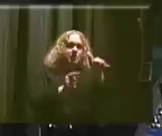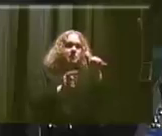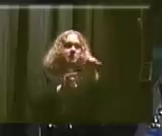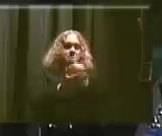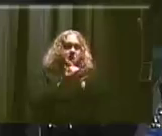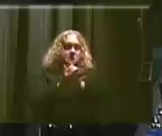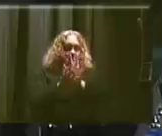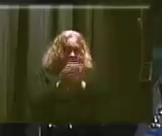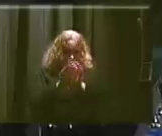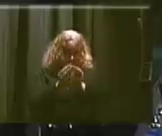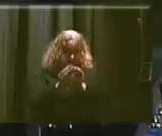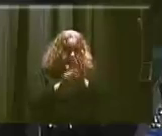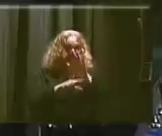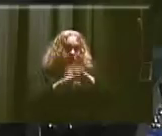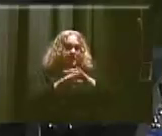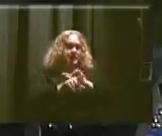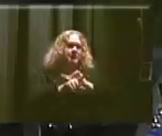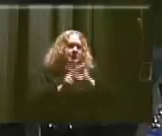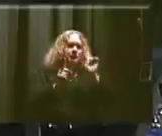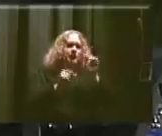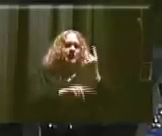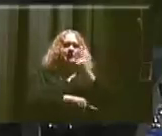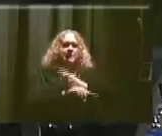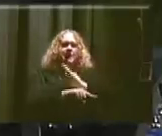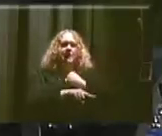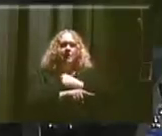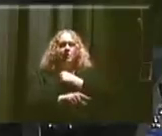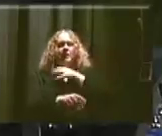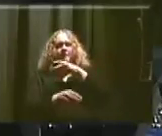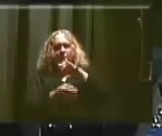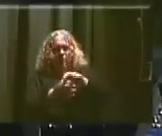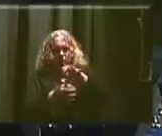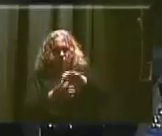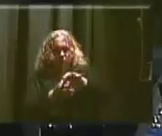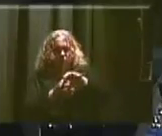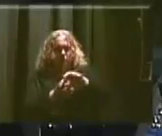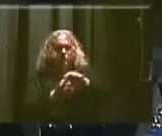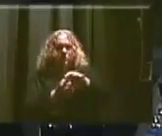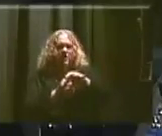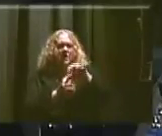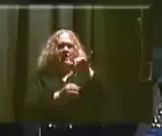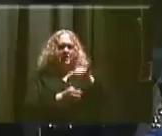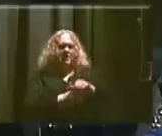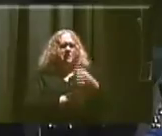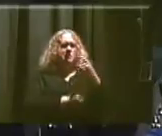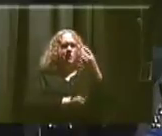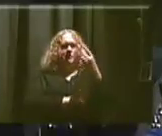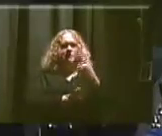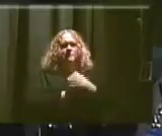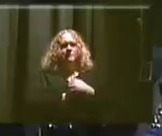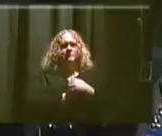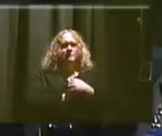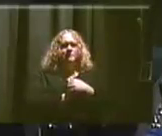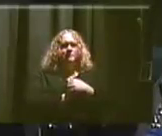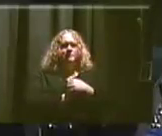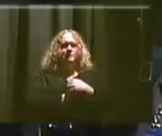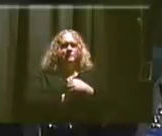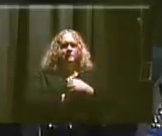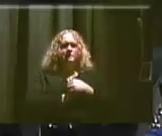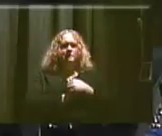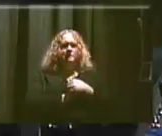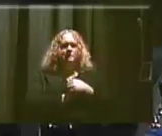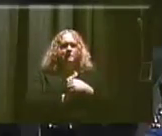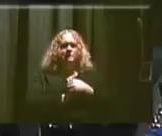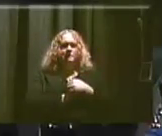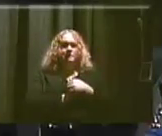day, we vote on the budget. This is one of the singular duties as a board